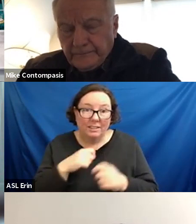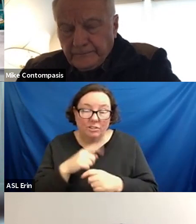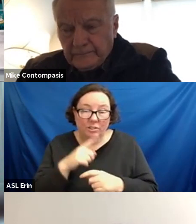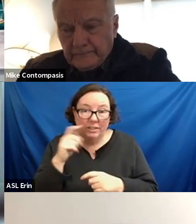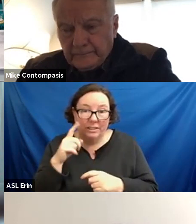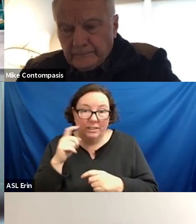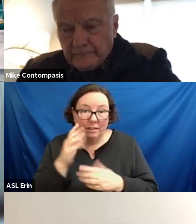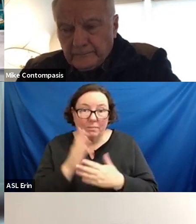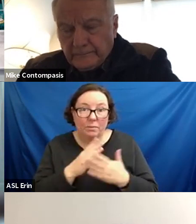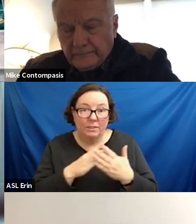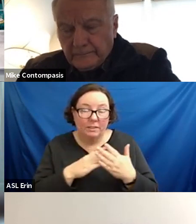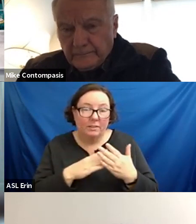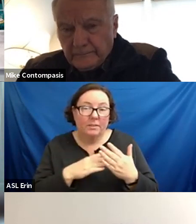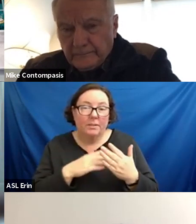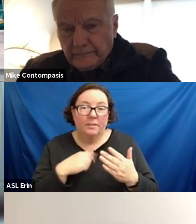with some of our